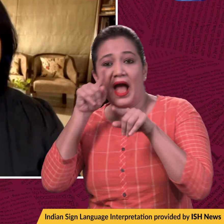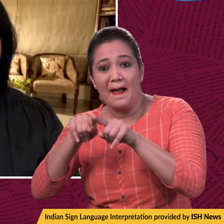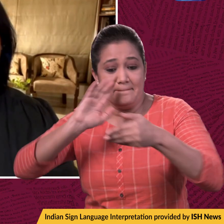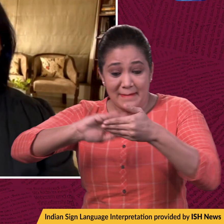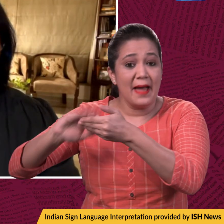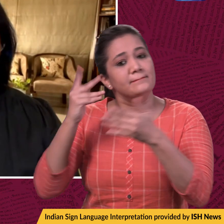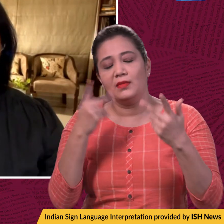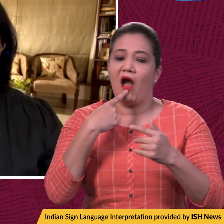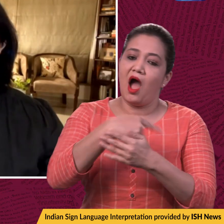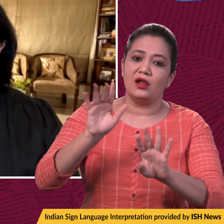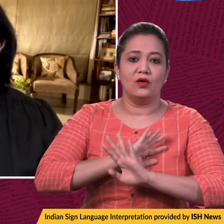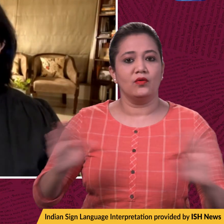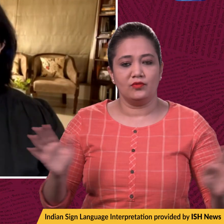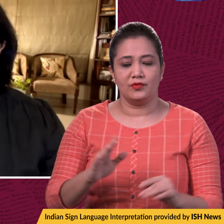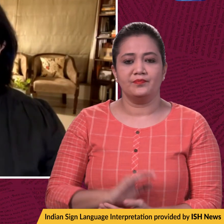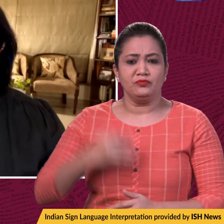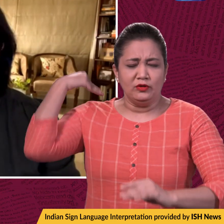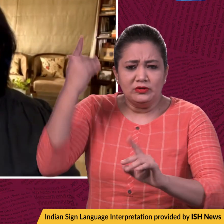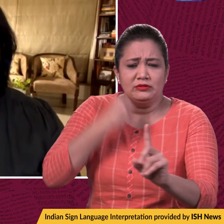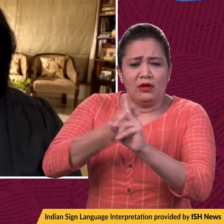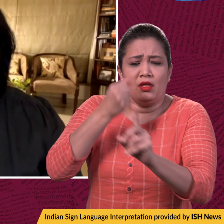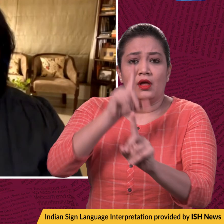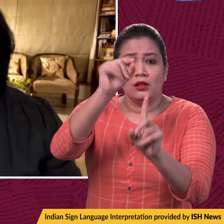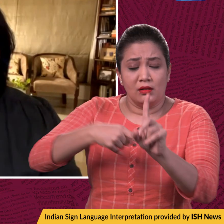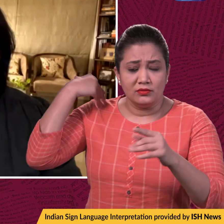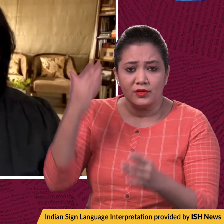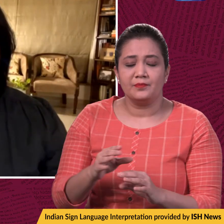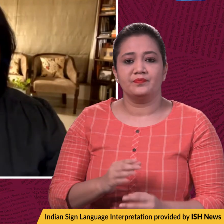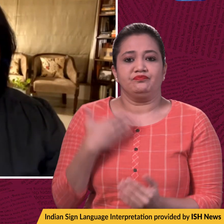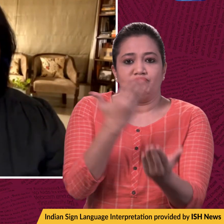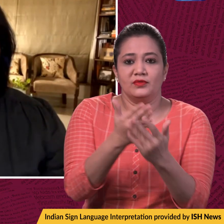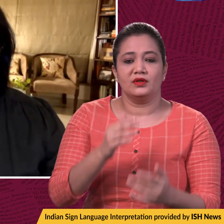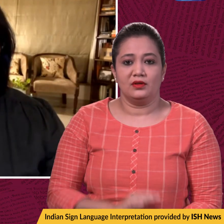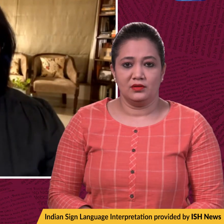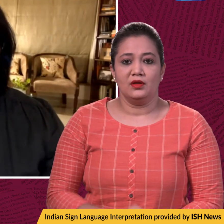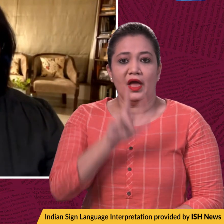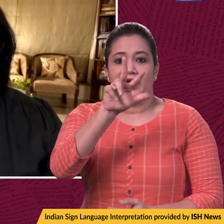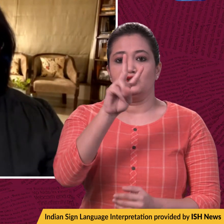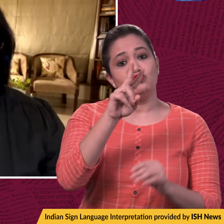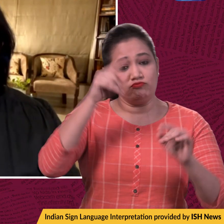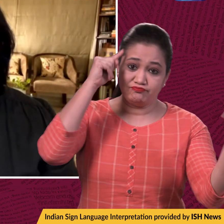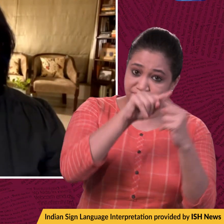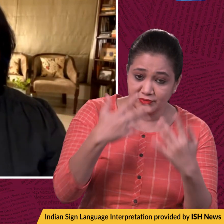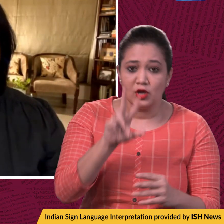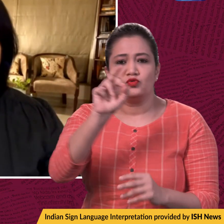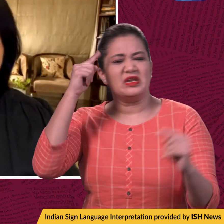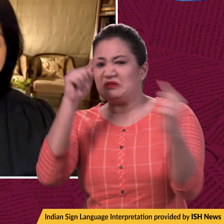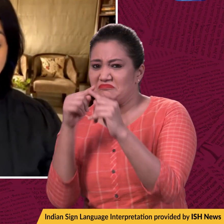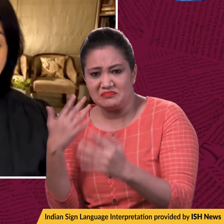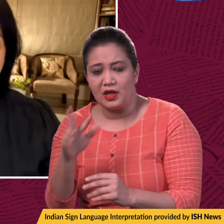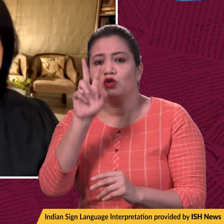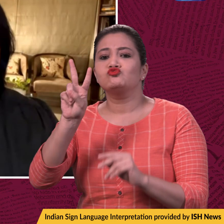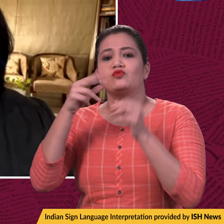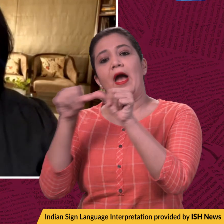country after almost a battle that lasted a decade. The bill was passed with 82 votes in favor, 20 against, and